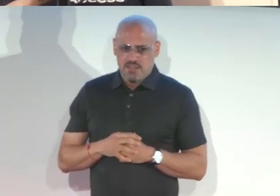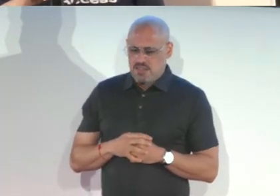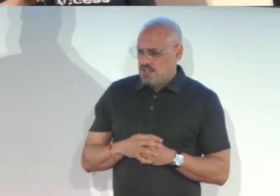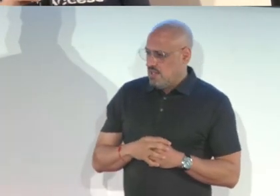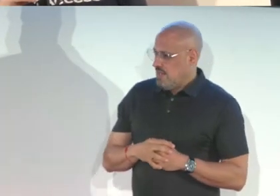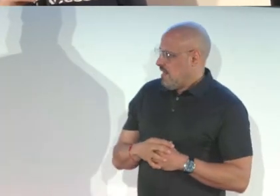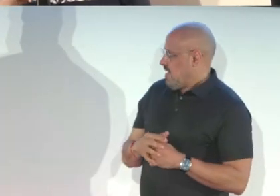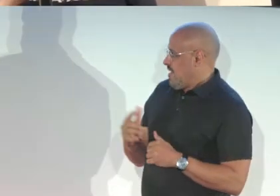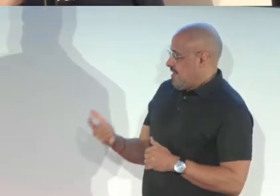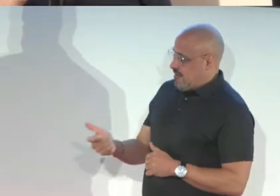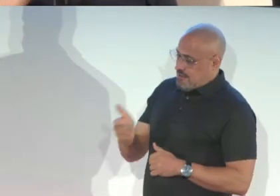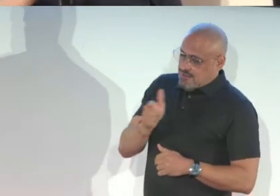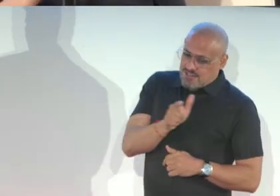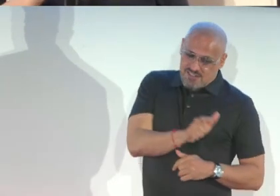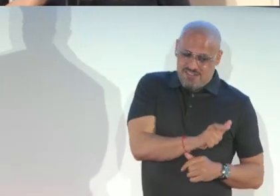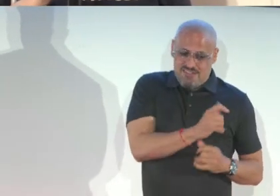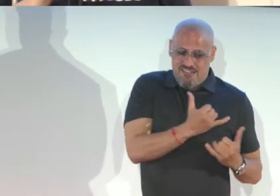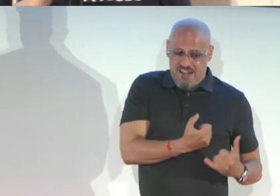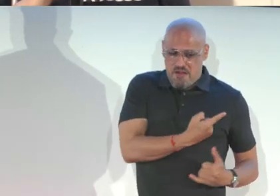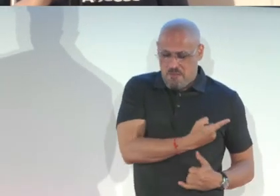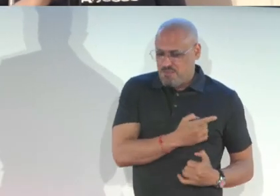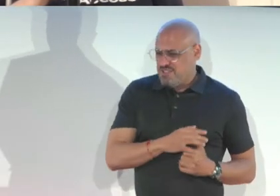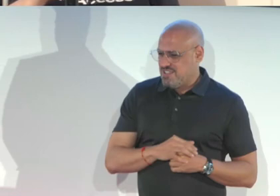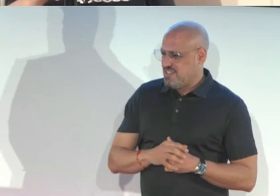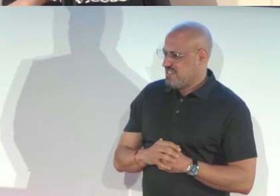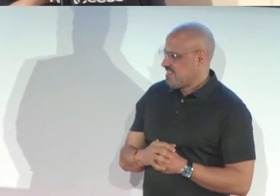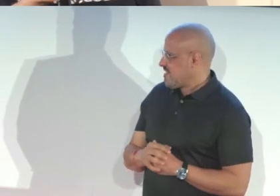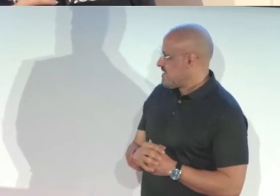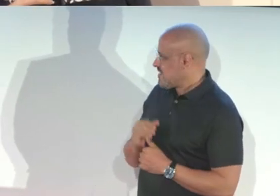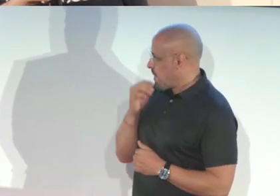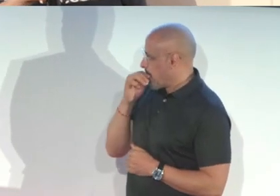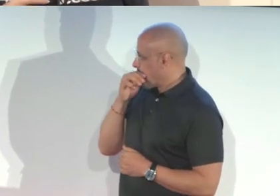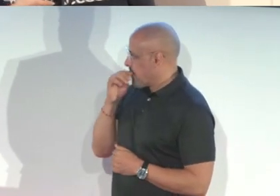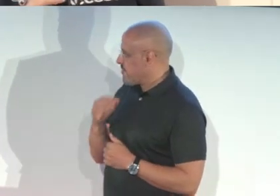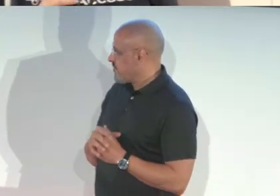to making sure that all of this was able to even happen in the first place.